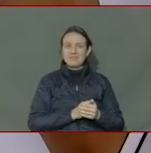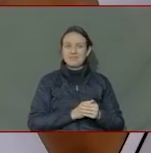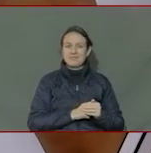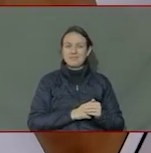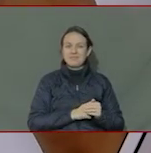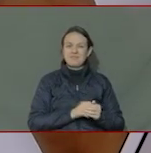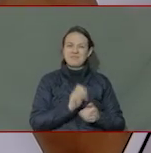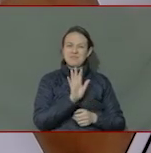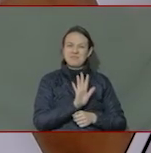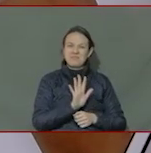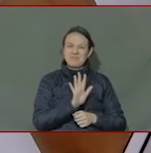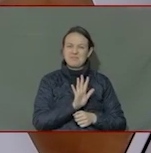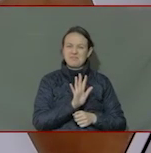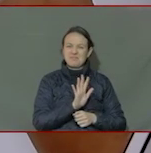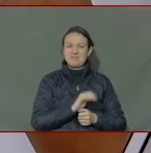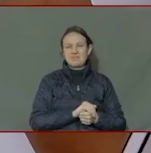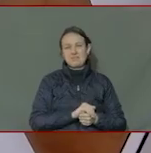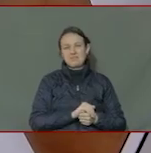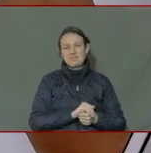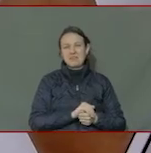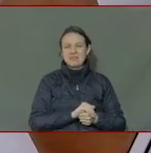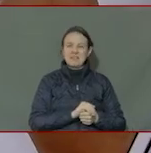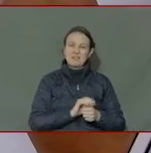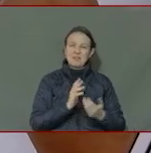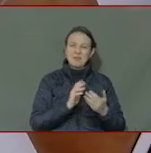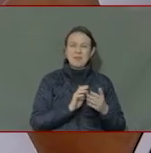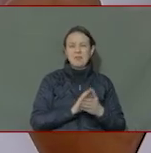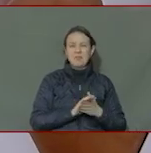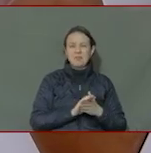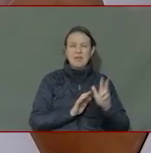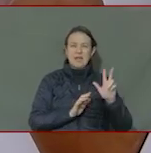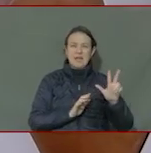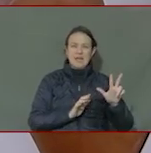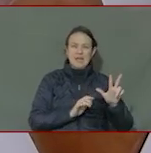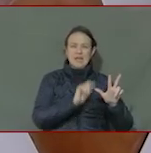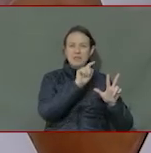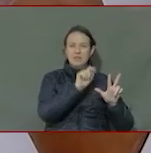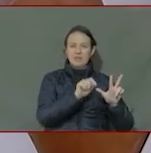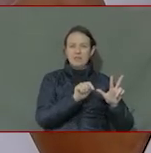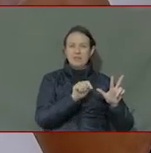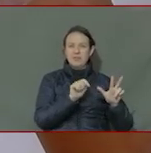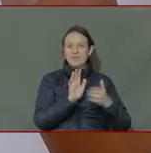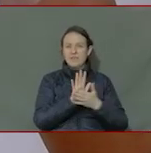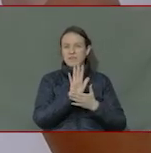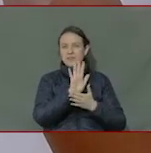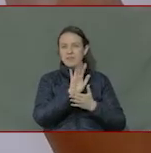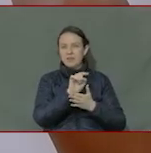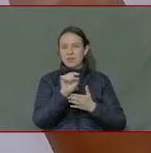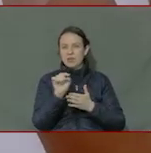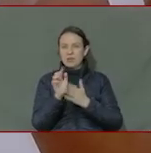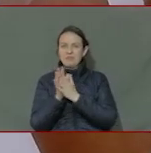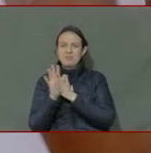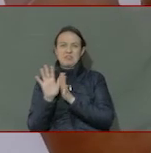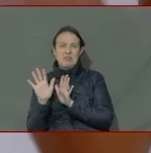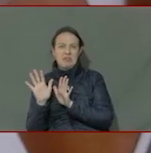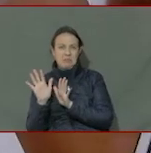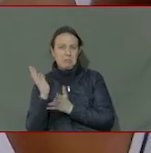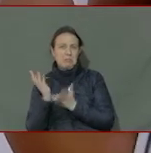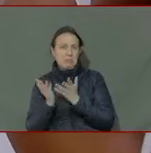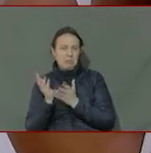What is that time? Not quite 9, it's about 8:15, isn't it? To about 10.